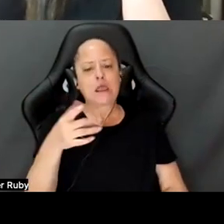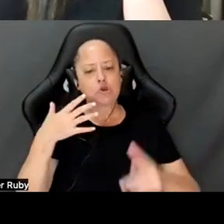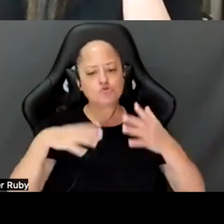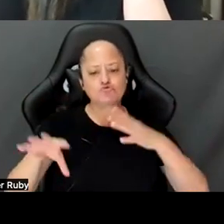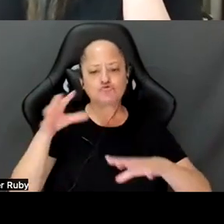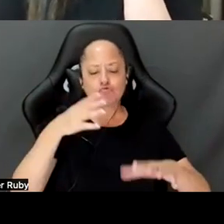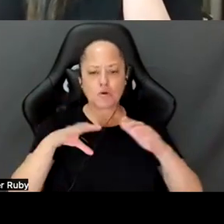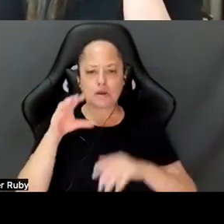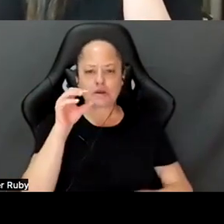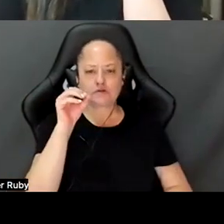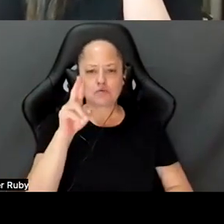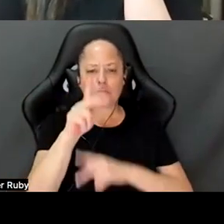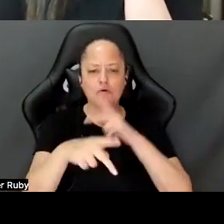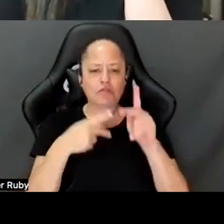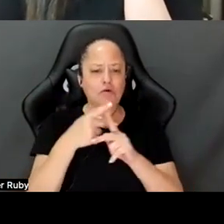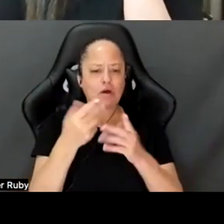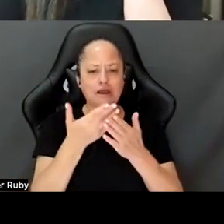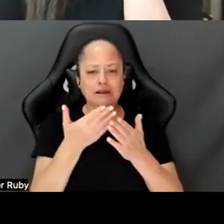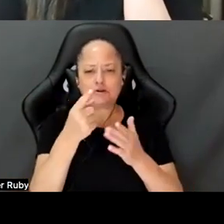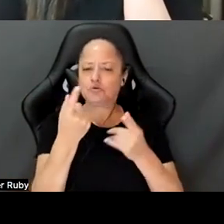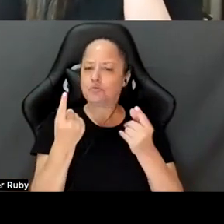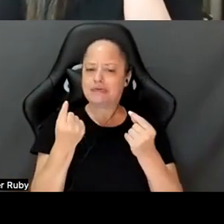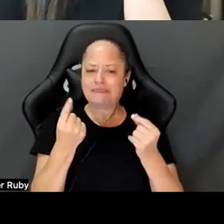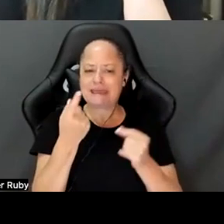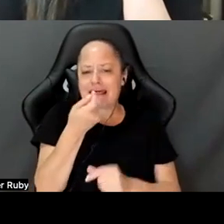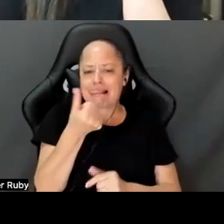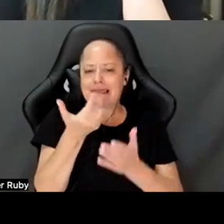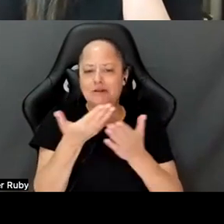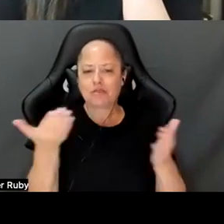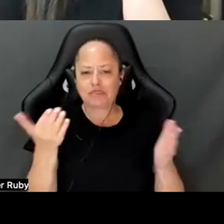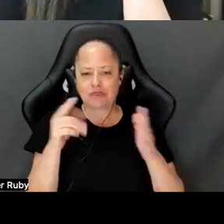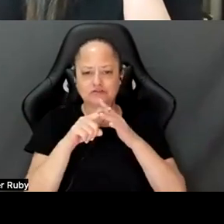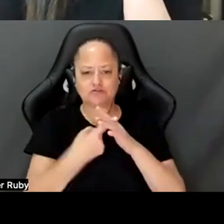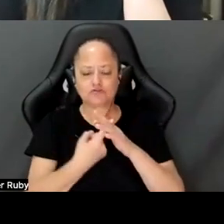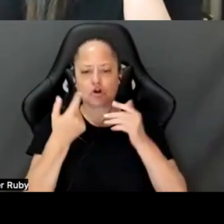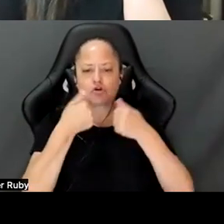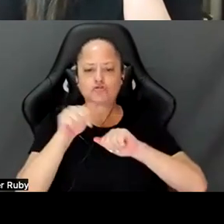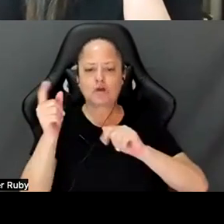or the types of things that you do. It's like little things like that. They're trying to